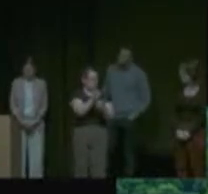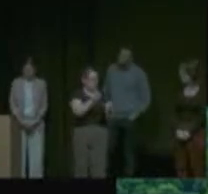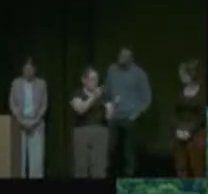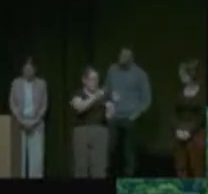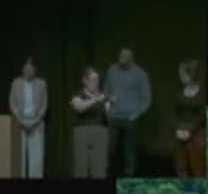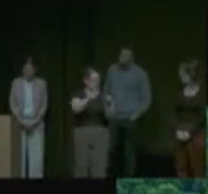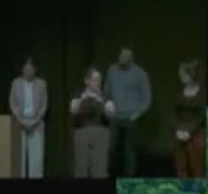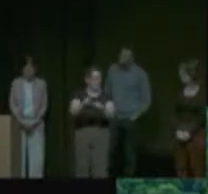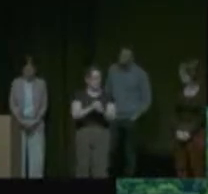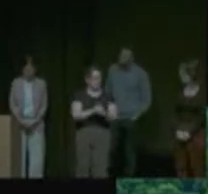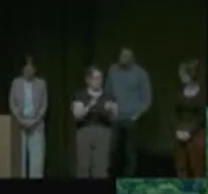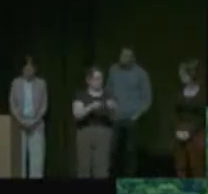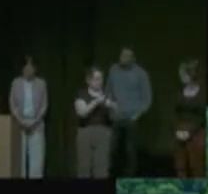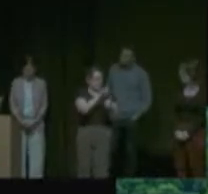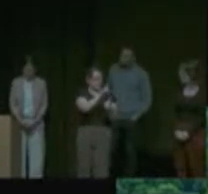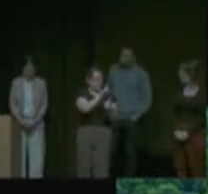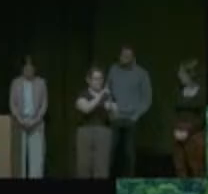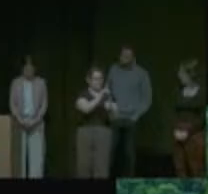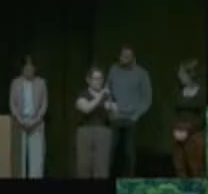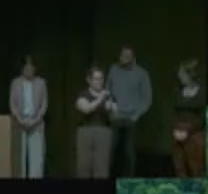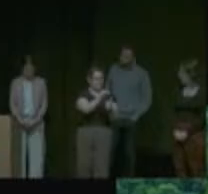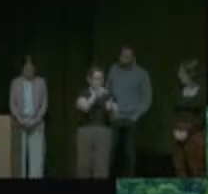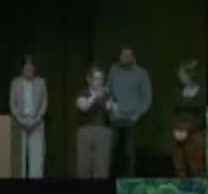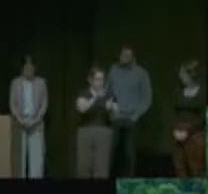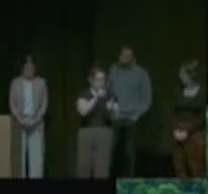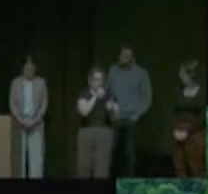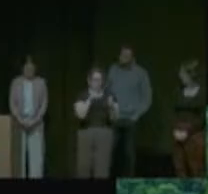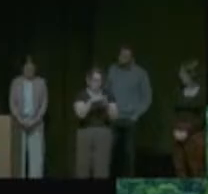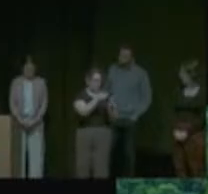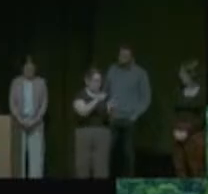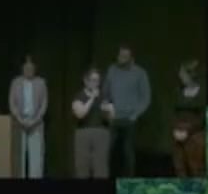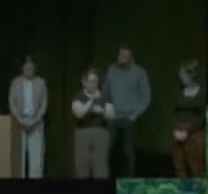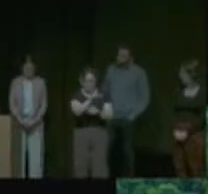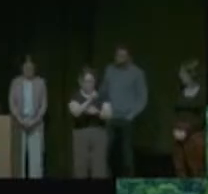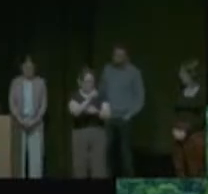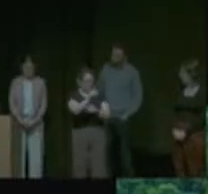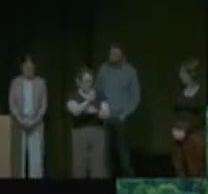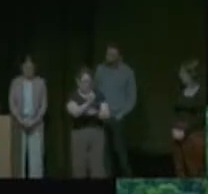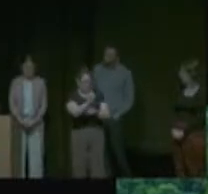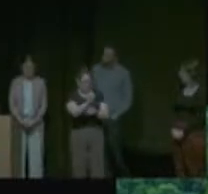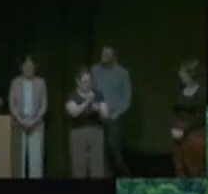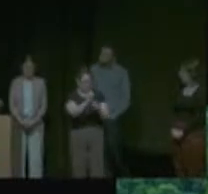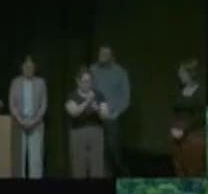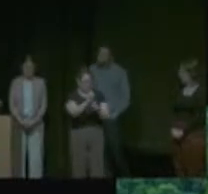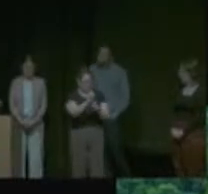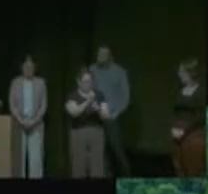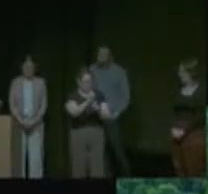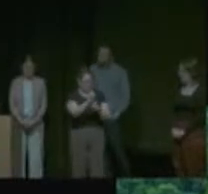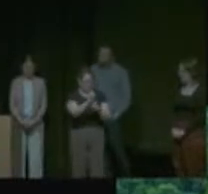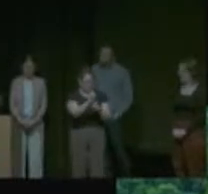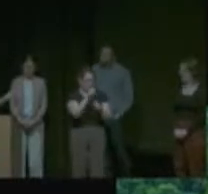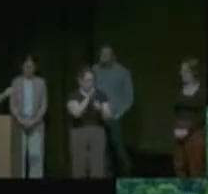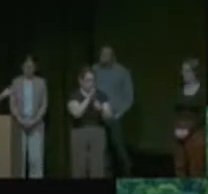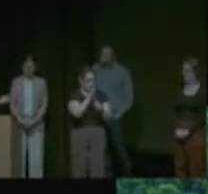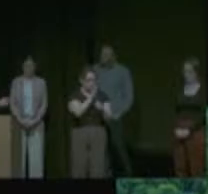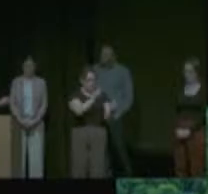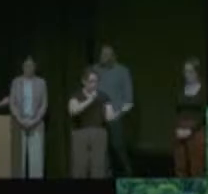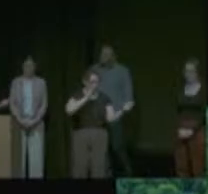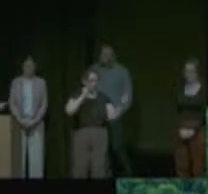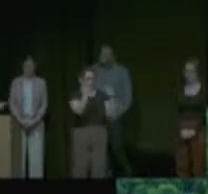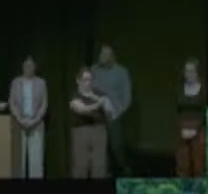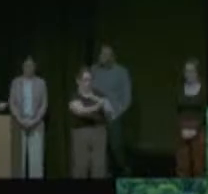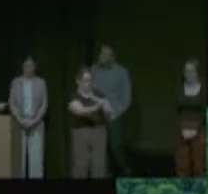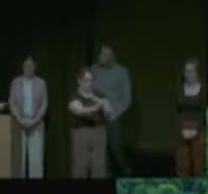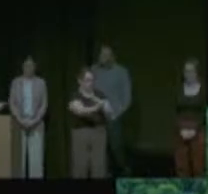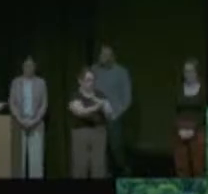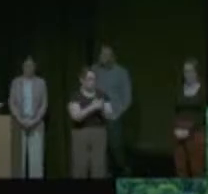the dam pool itself is not a river, it's not a lake. So ecologically, it is tremendously altered. And we're here because